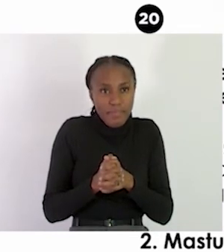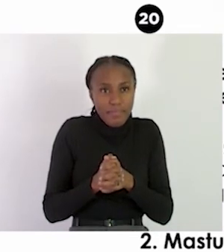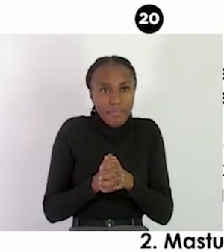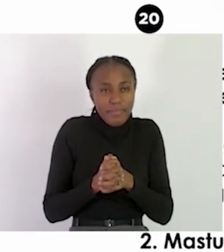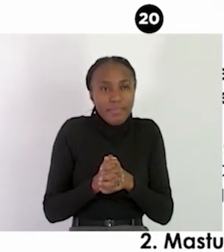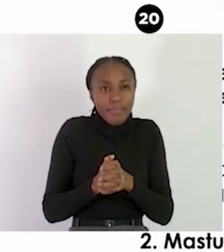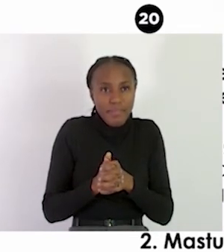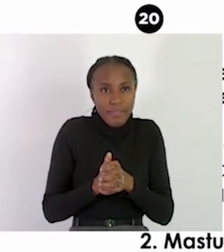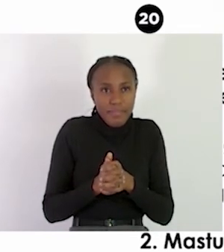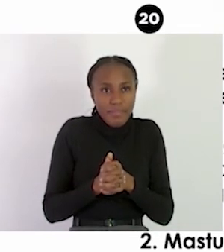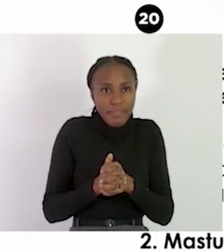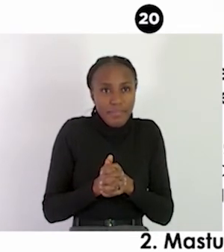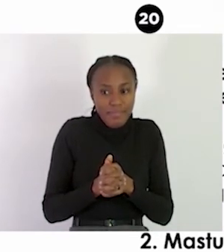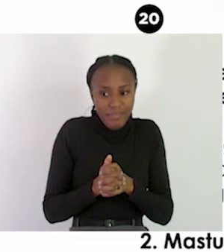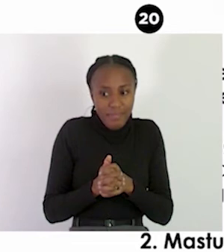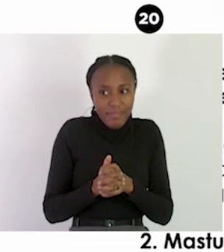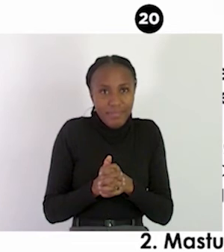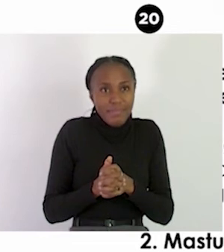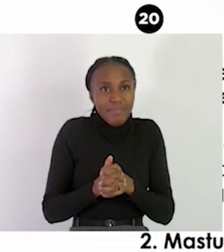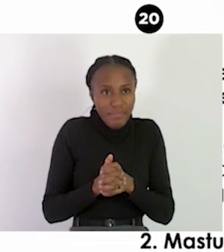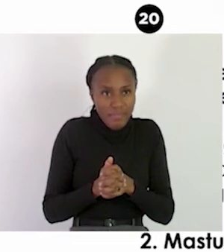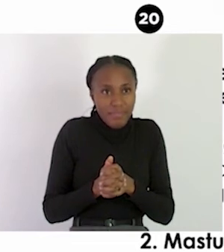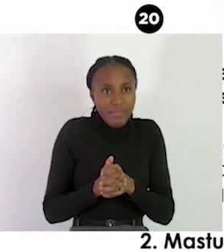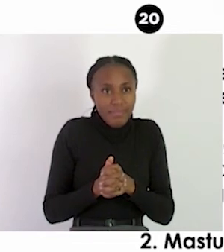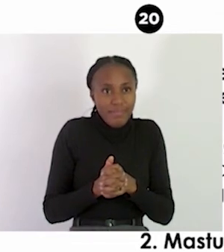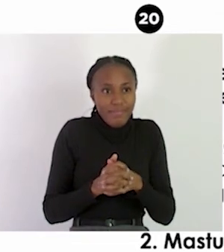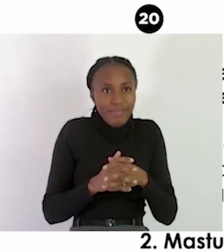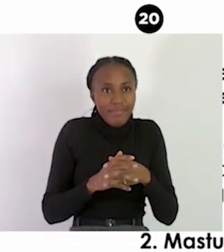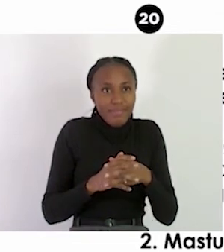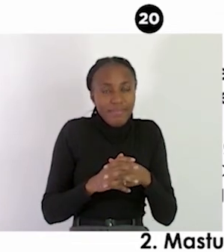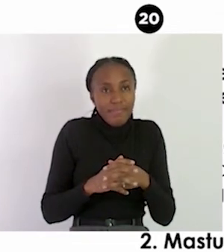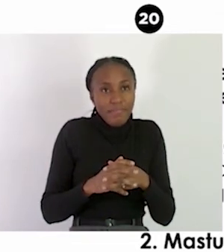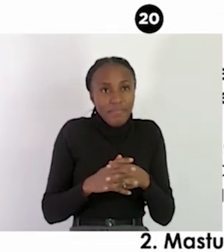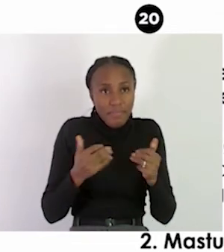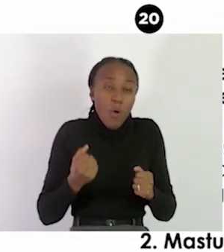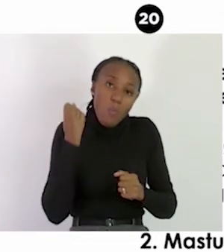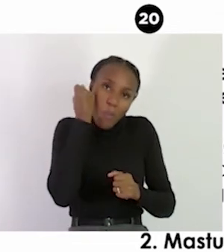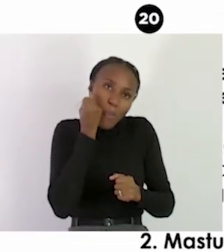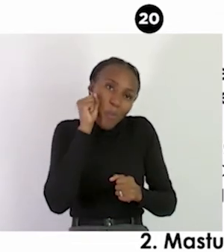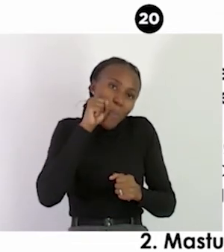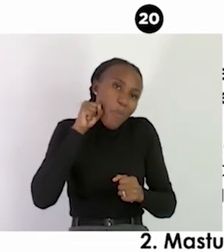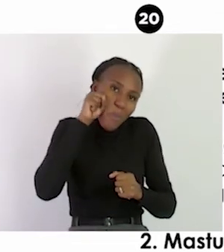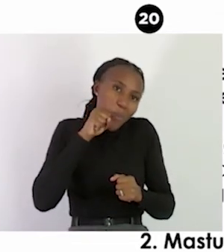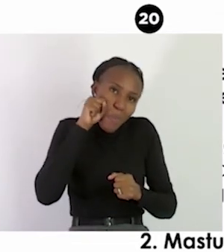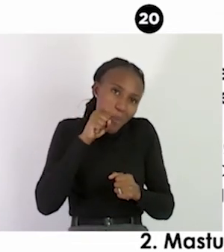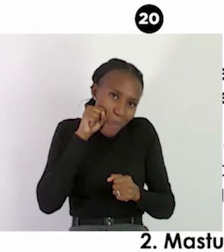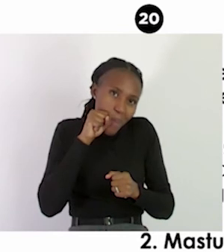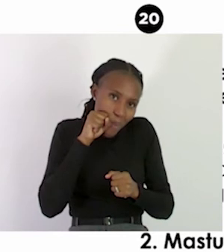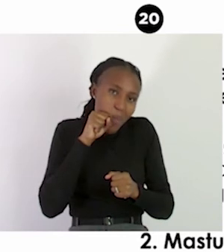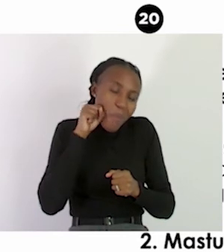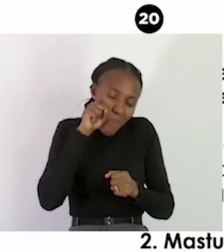feel some kind of sexual desire while you touch yourself. That is masturbation. It's just part of